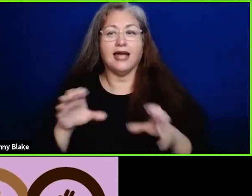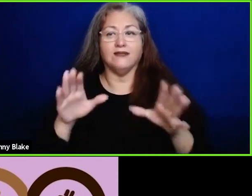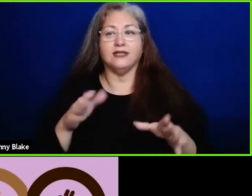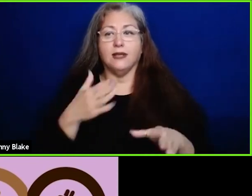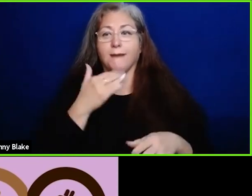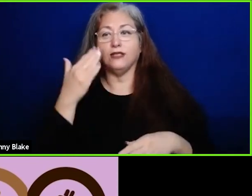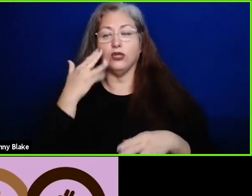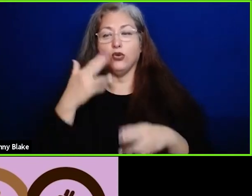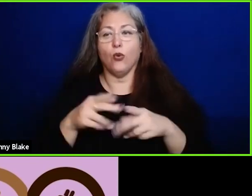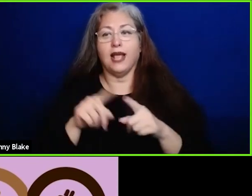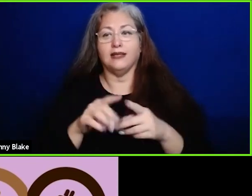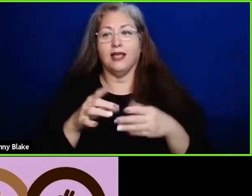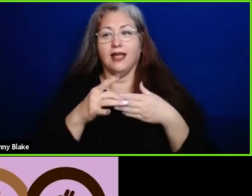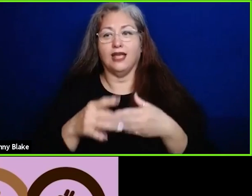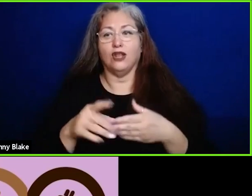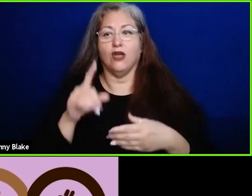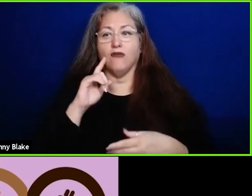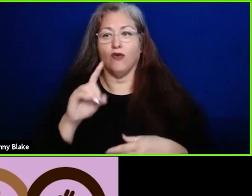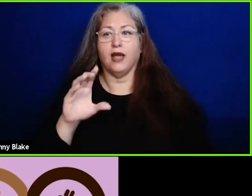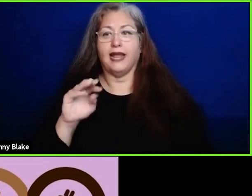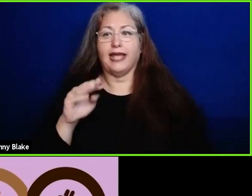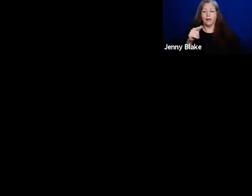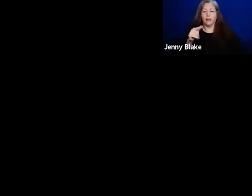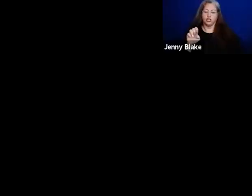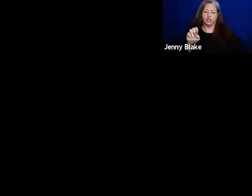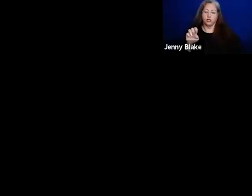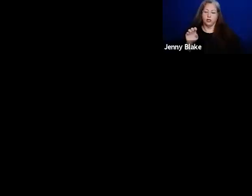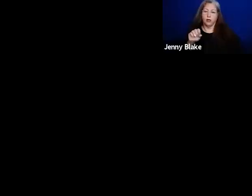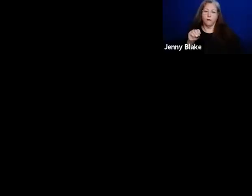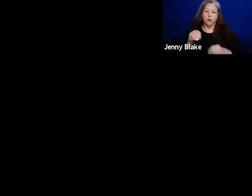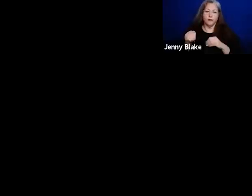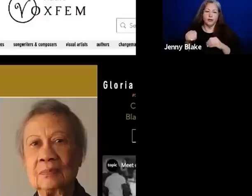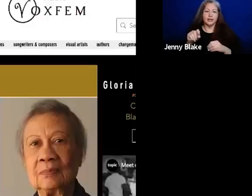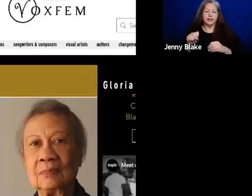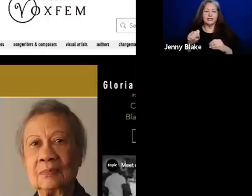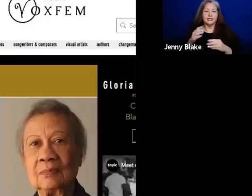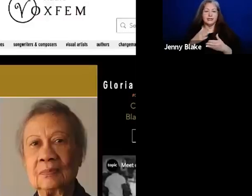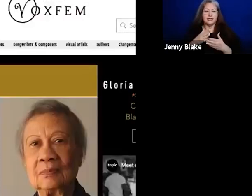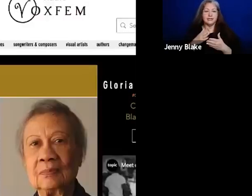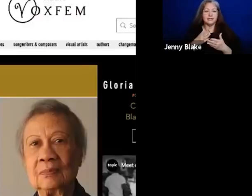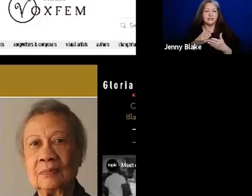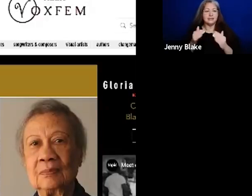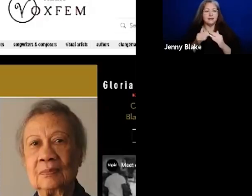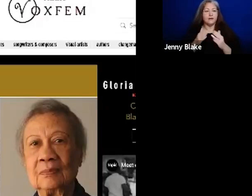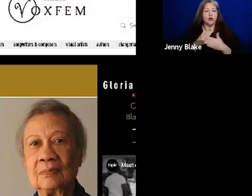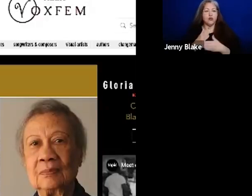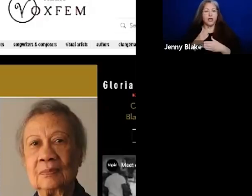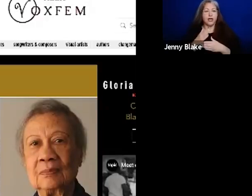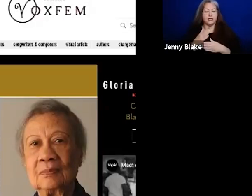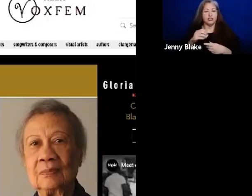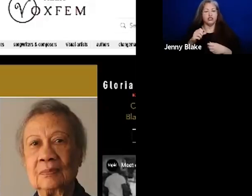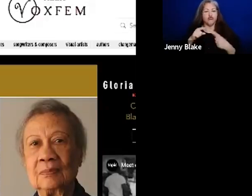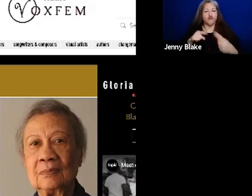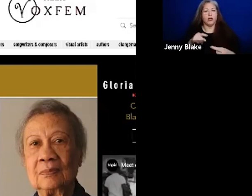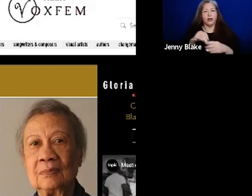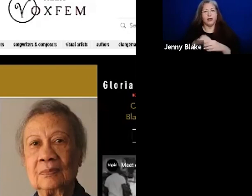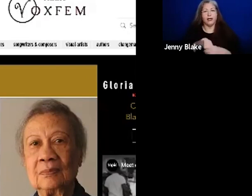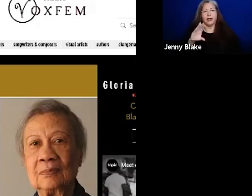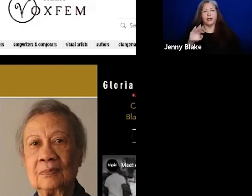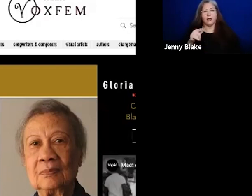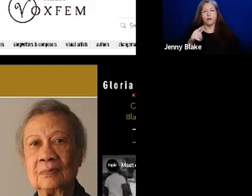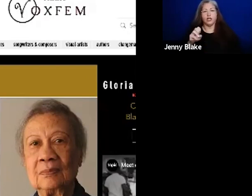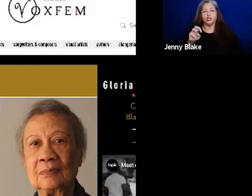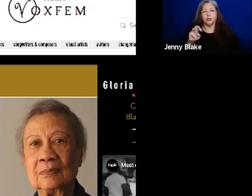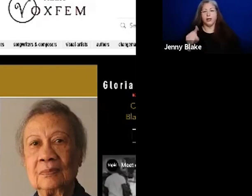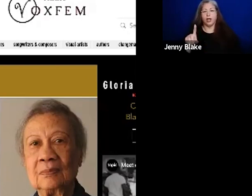the leader of the Cambridge Movement, a civil rights struggle in the early 60s in Cambridge, Maryland, on the